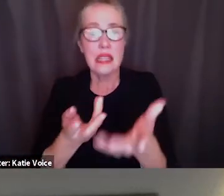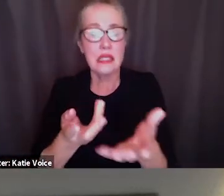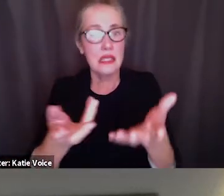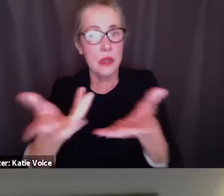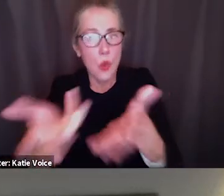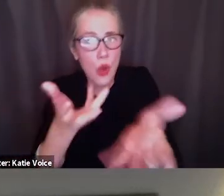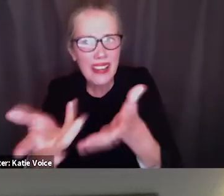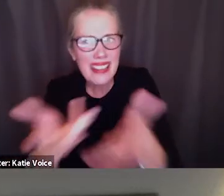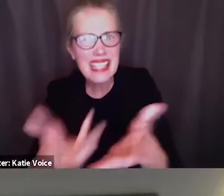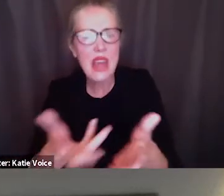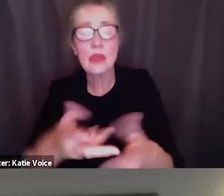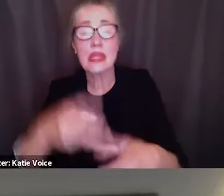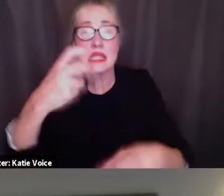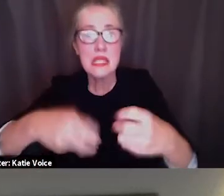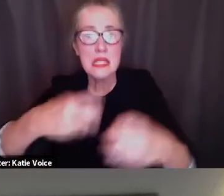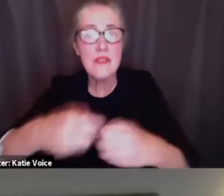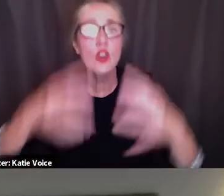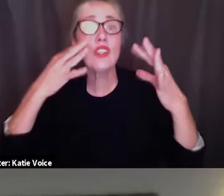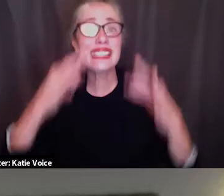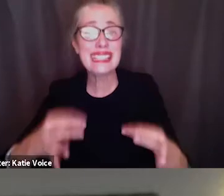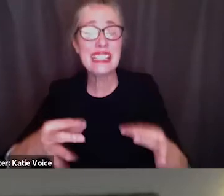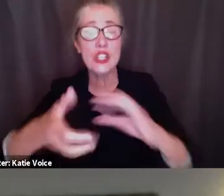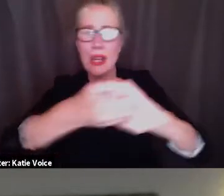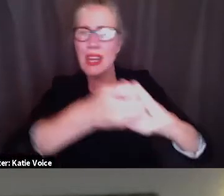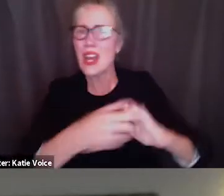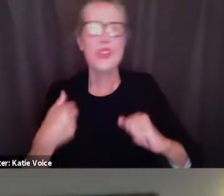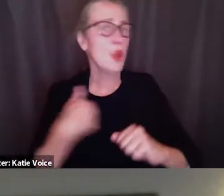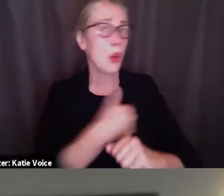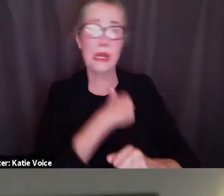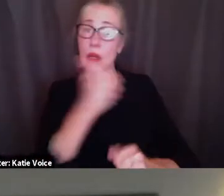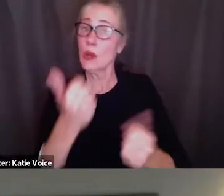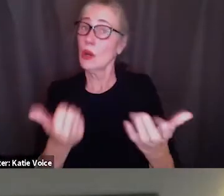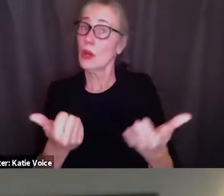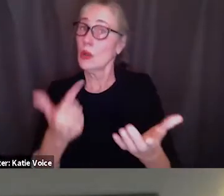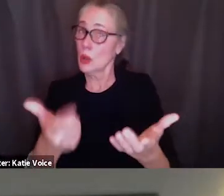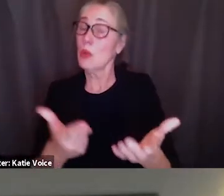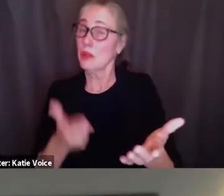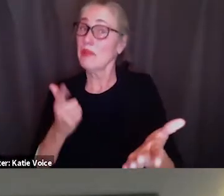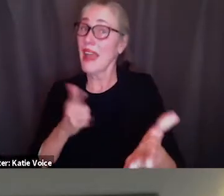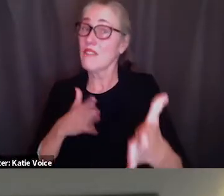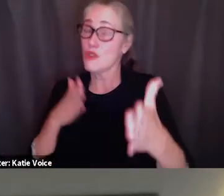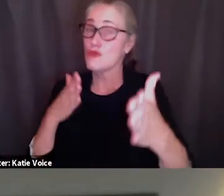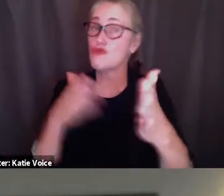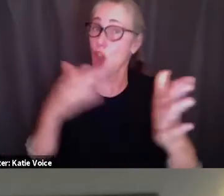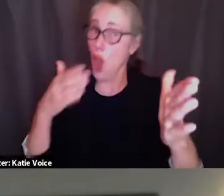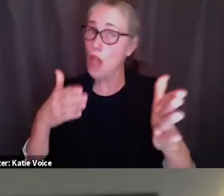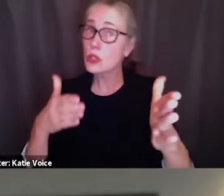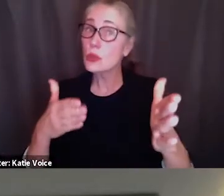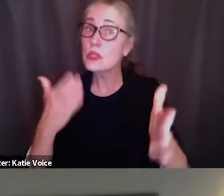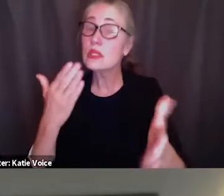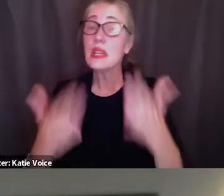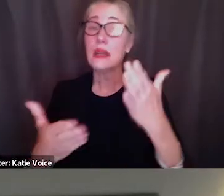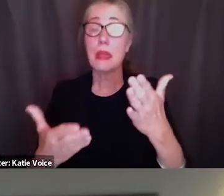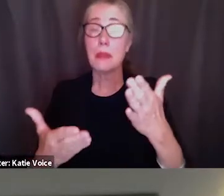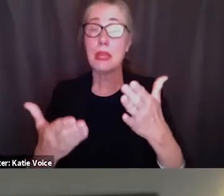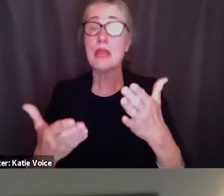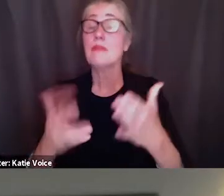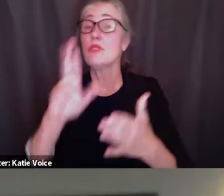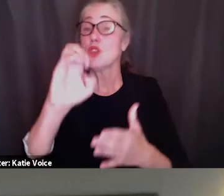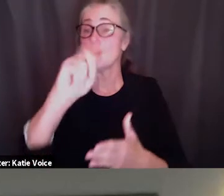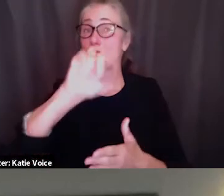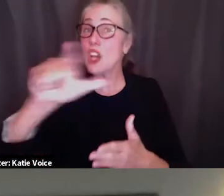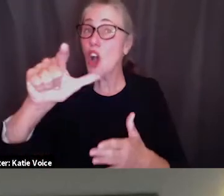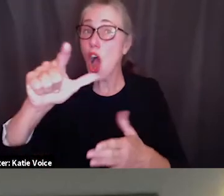together. So you're not having us coming after you with lawsuits, with recalls, with everything we can because of